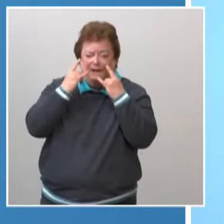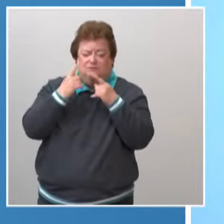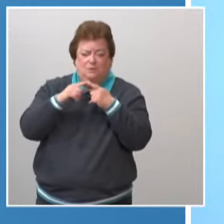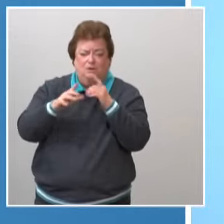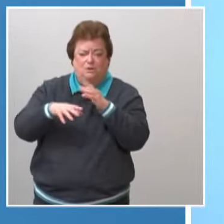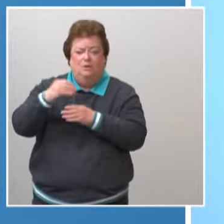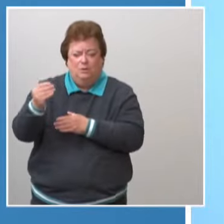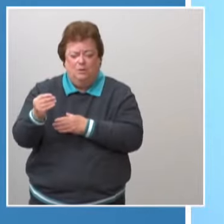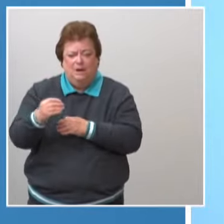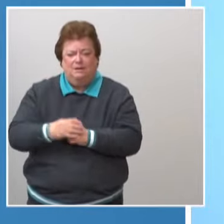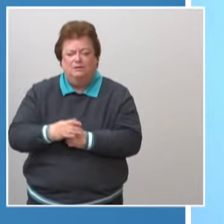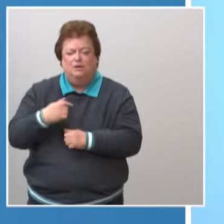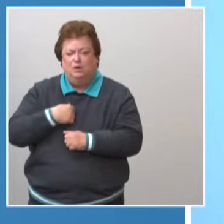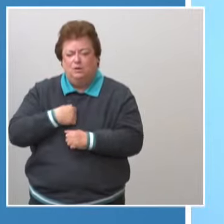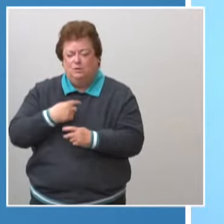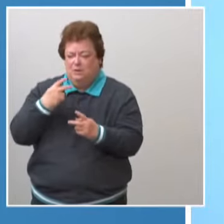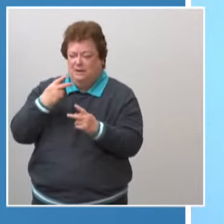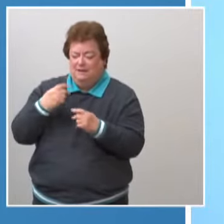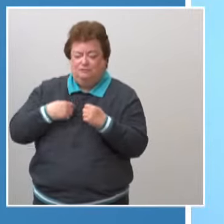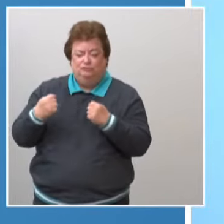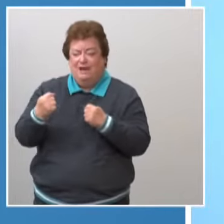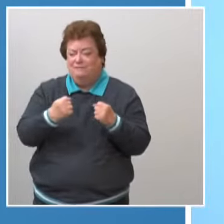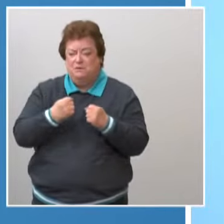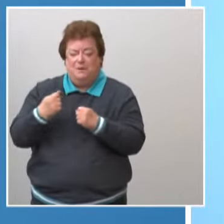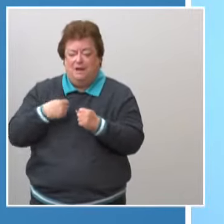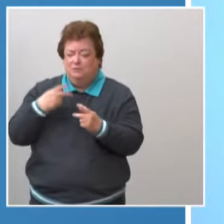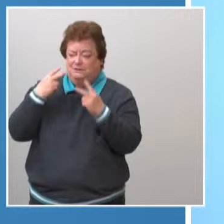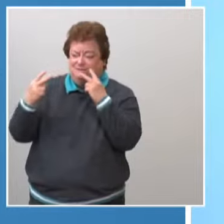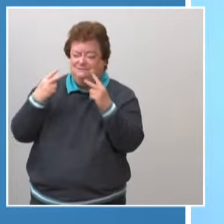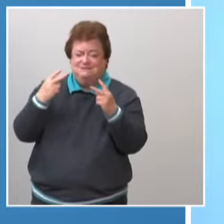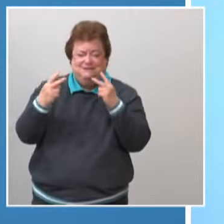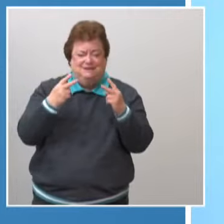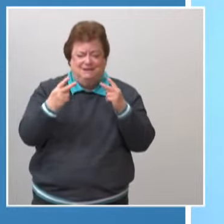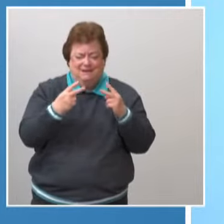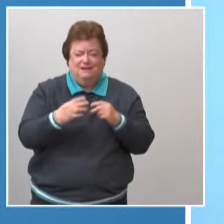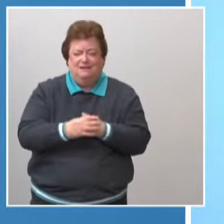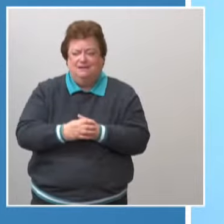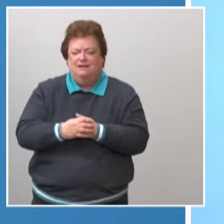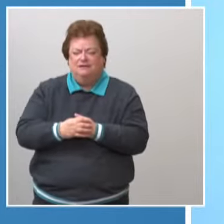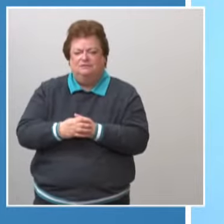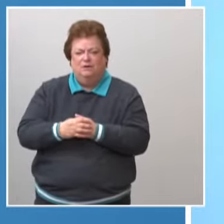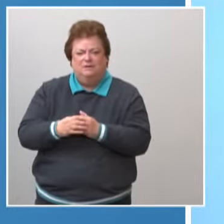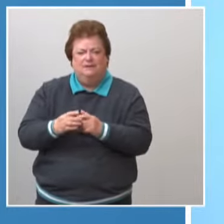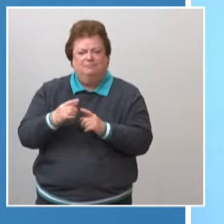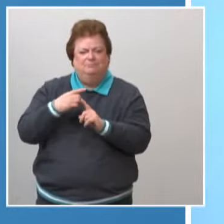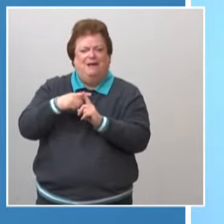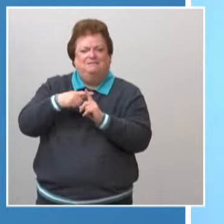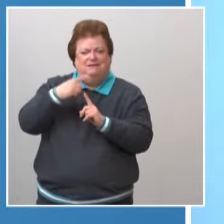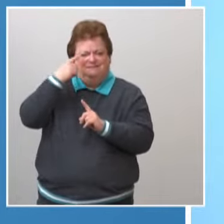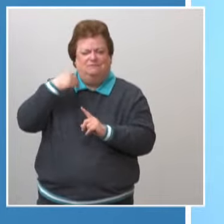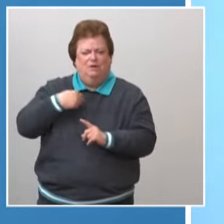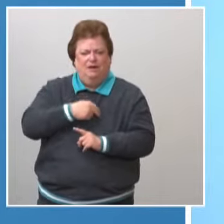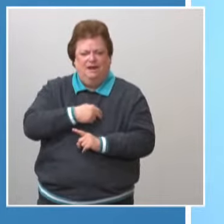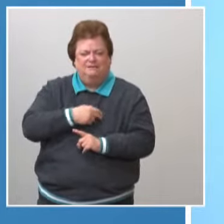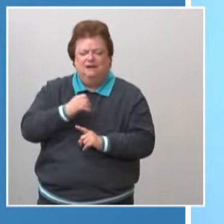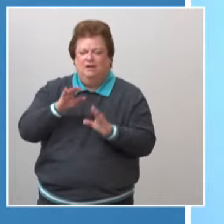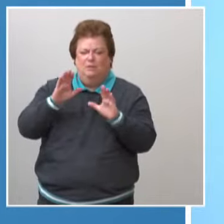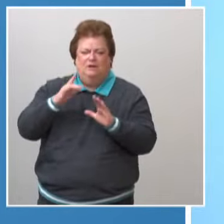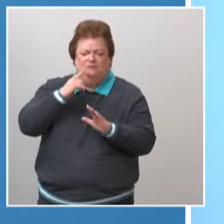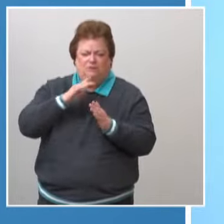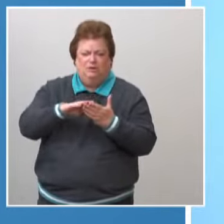going out. We see it when we're driving around. We can see it and sense it. That's an encouragement to us, and of course, that's great for the